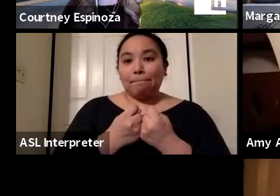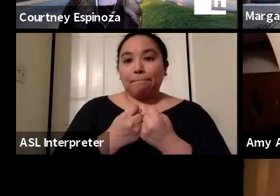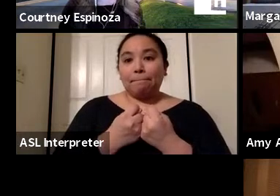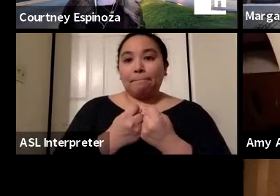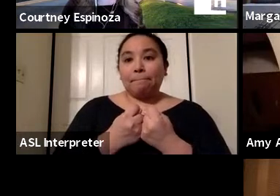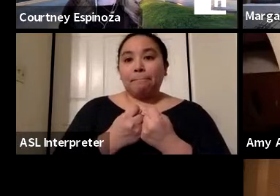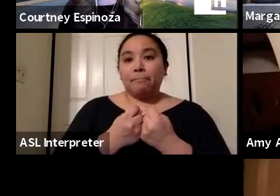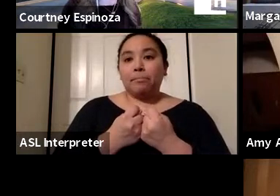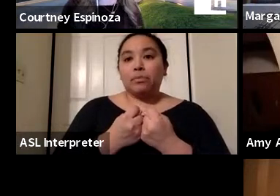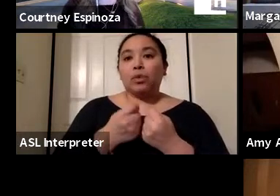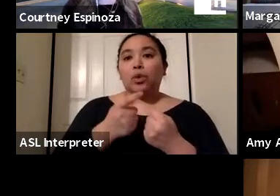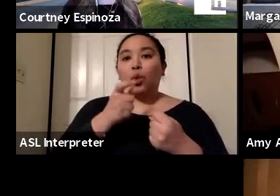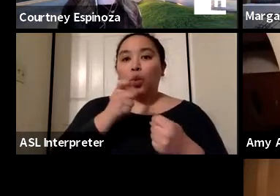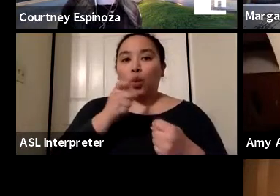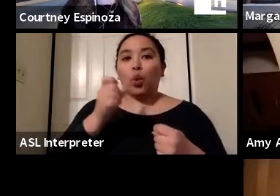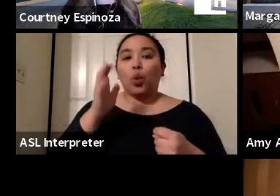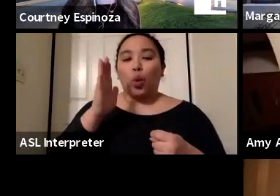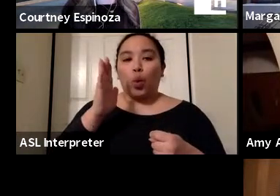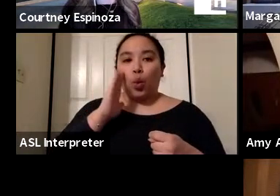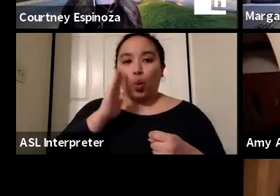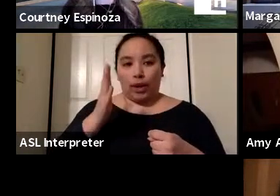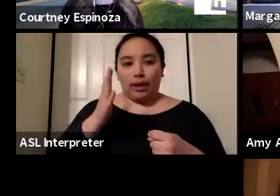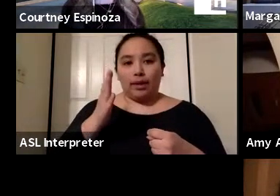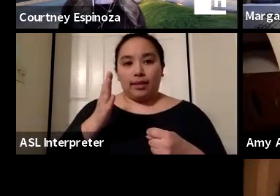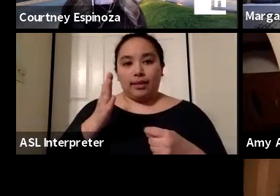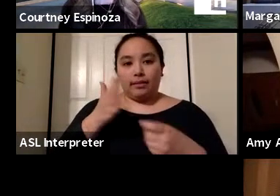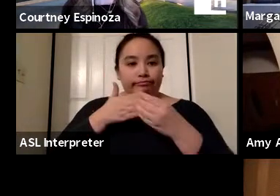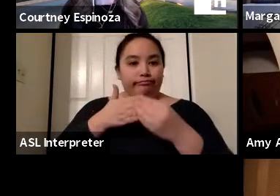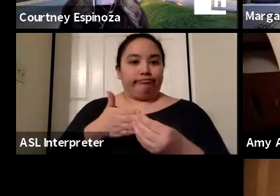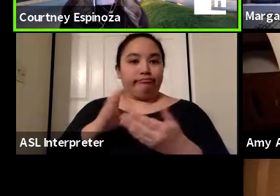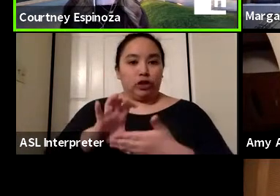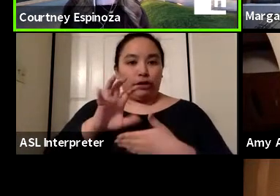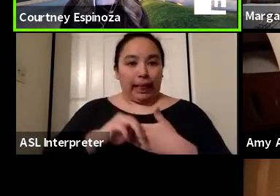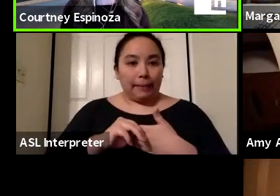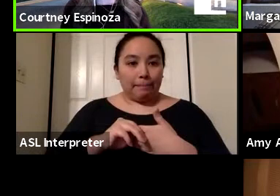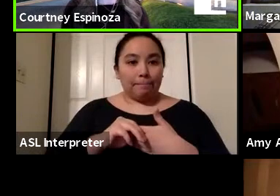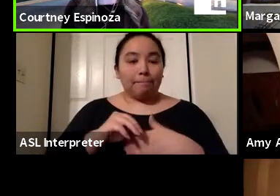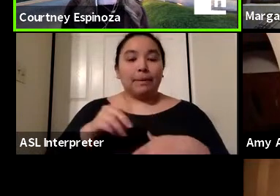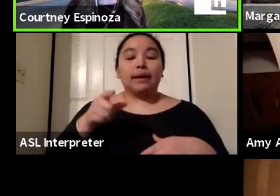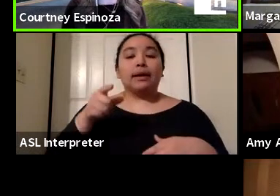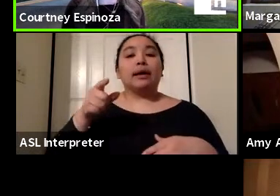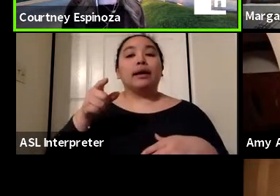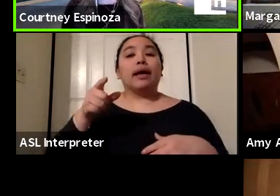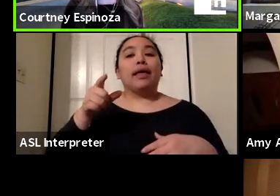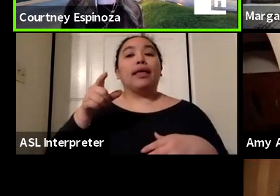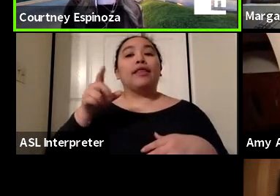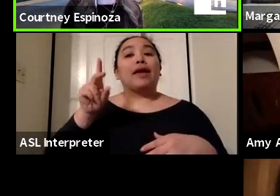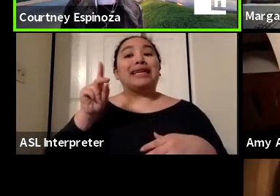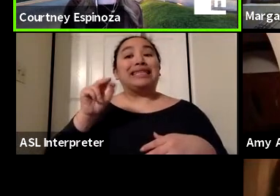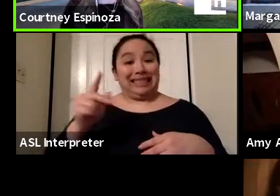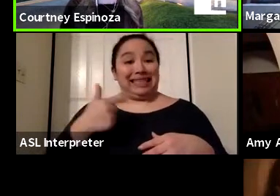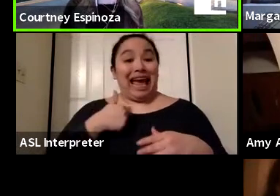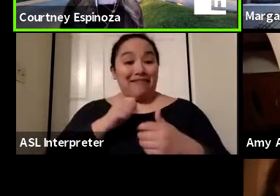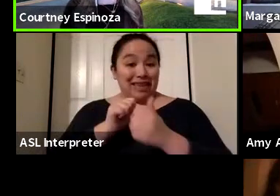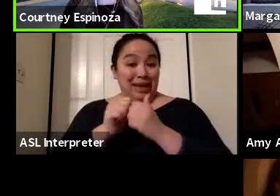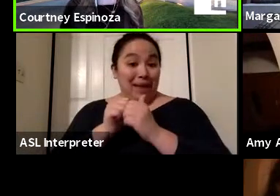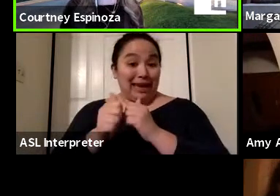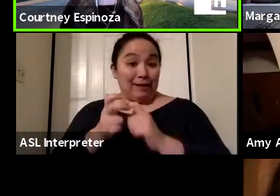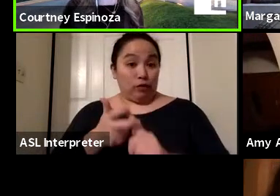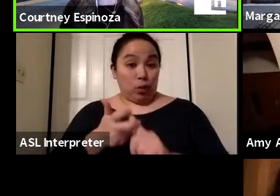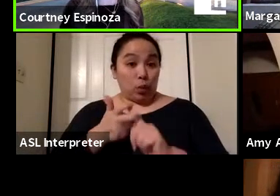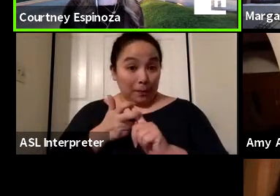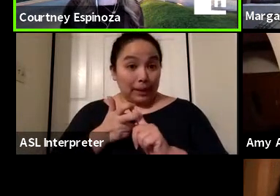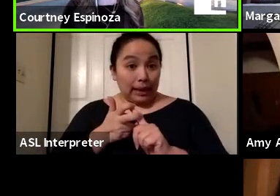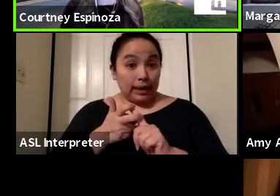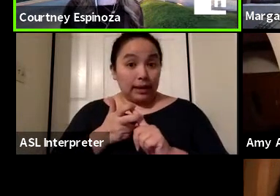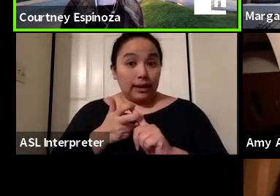be delivering the leadership development curriculum. And we did have a competitive recruitment of which YLI